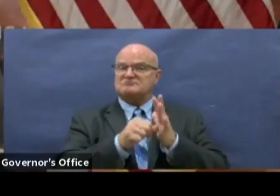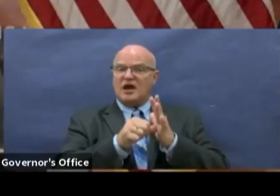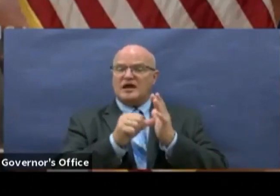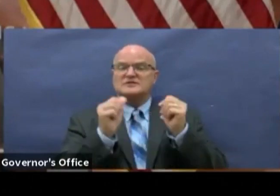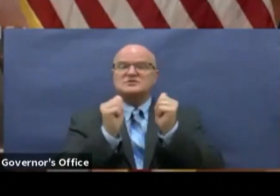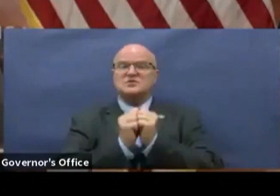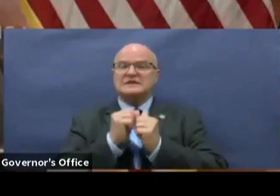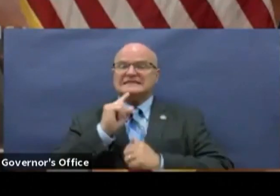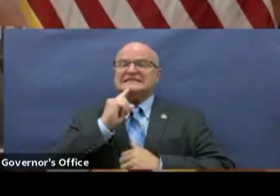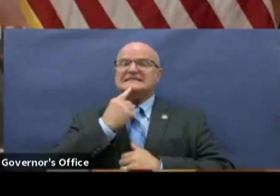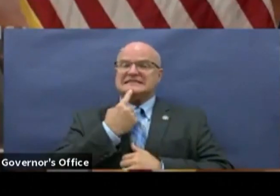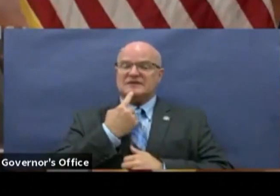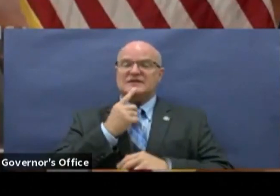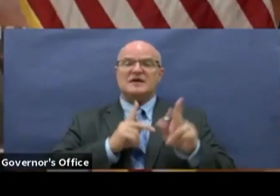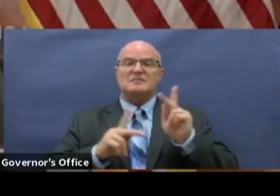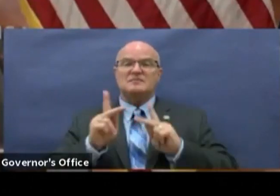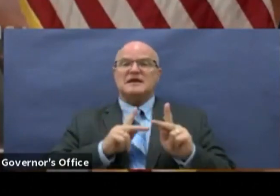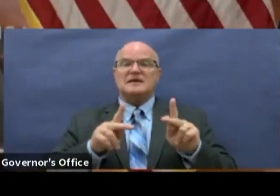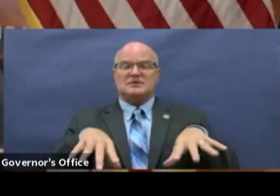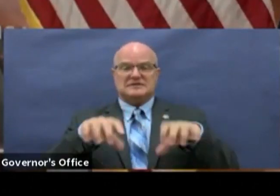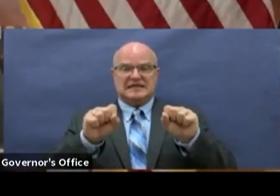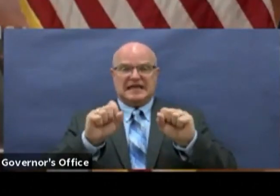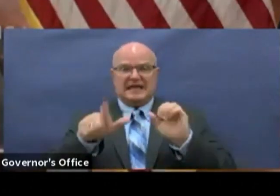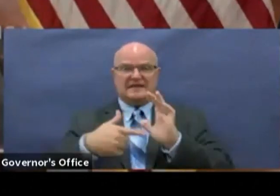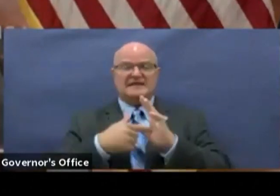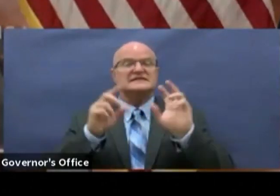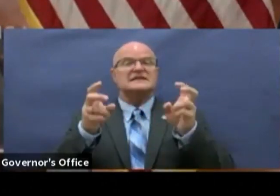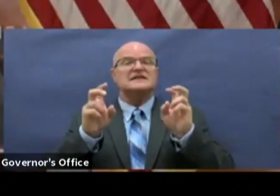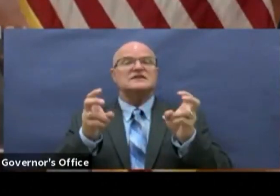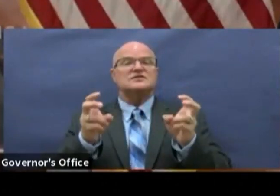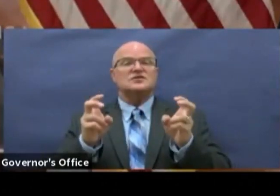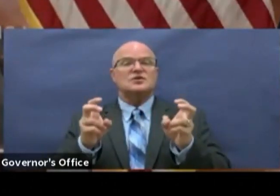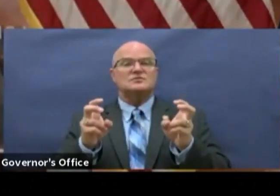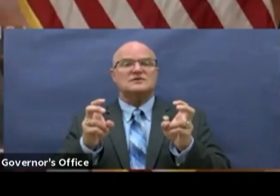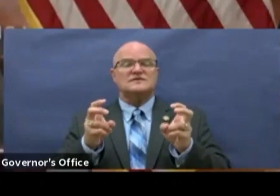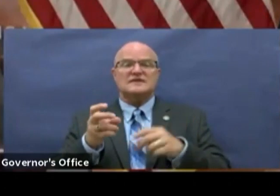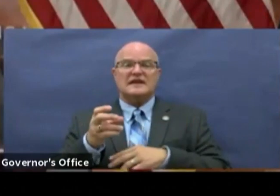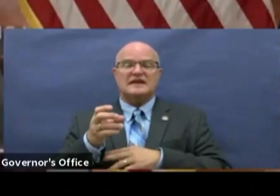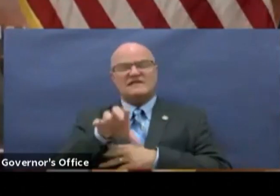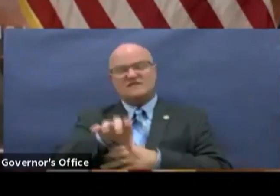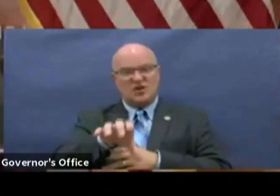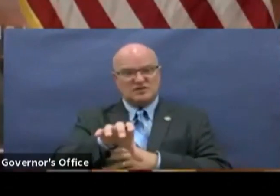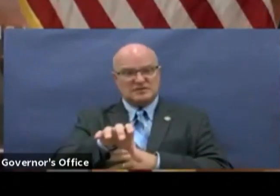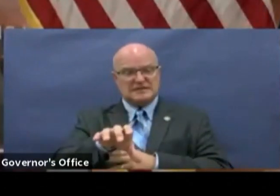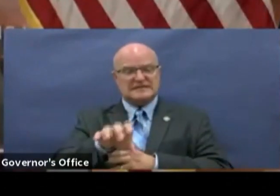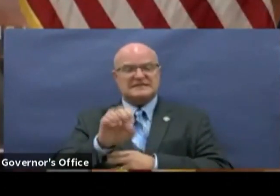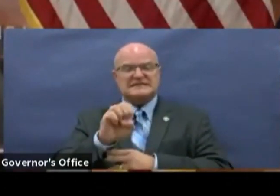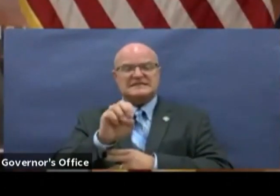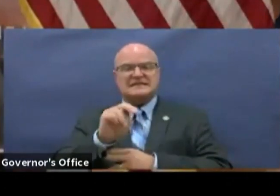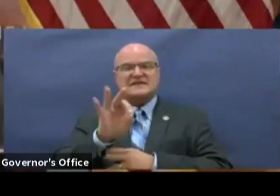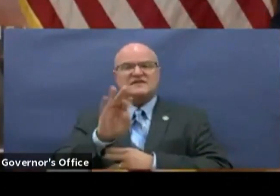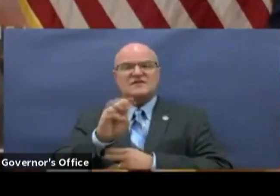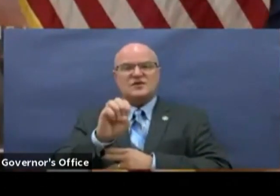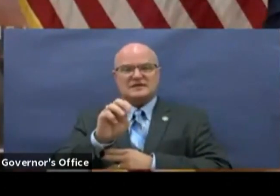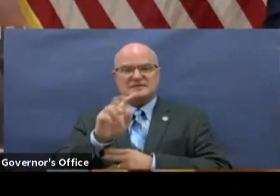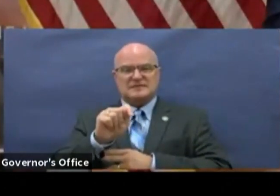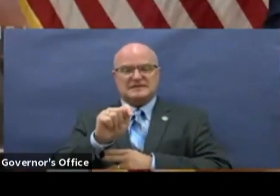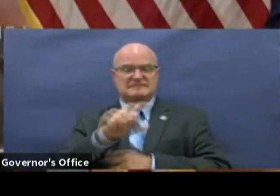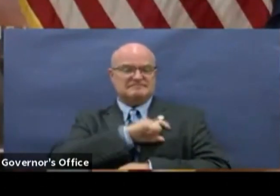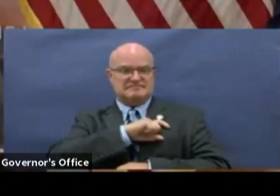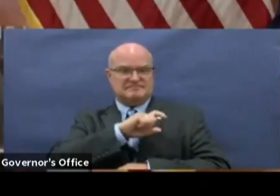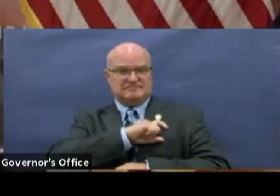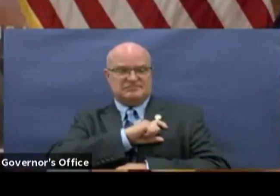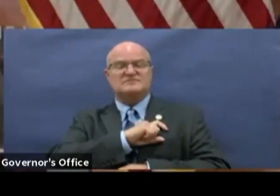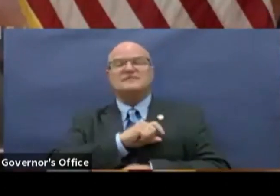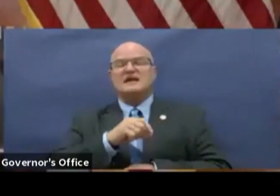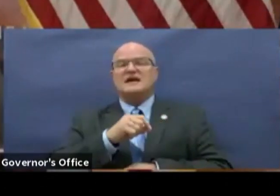the seriousness with which people are taking it. In terms of enforcement efforts, there have been, in terms